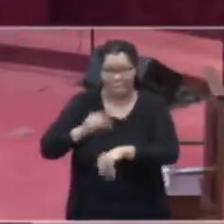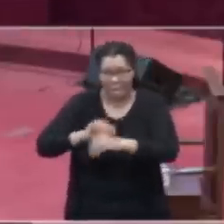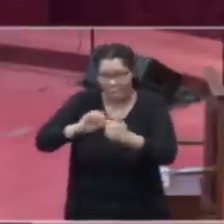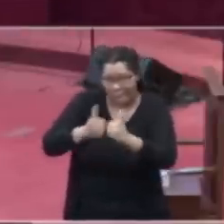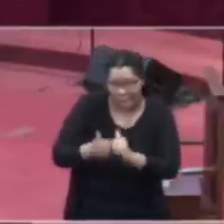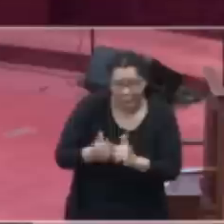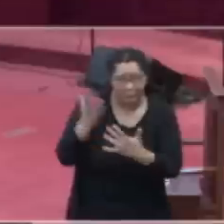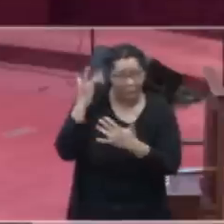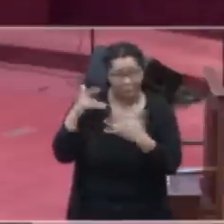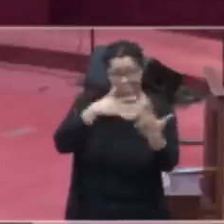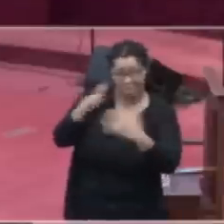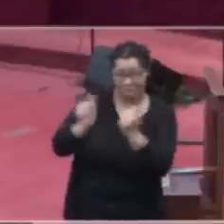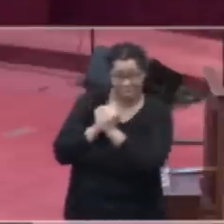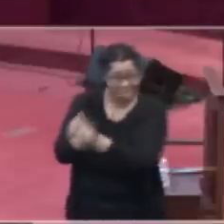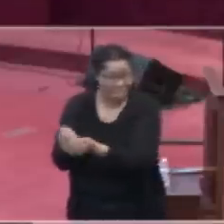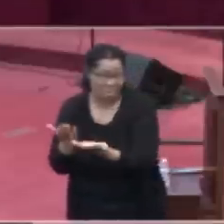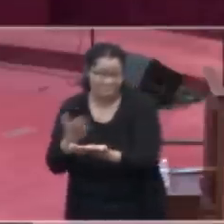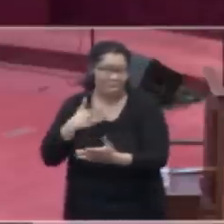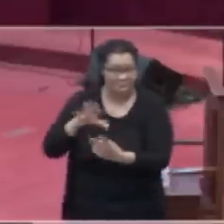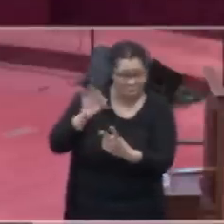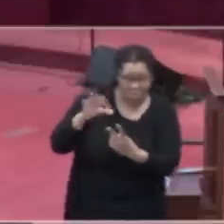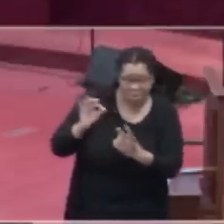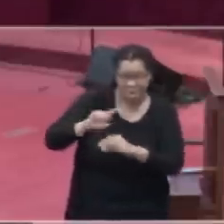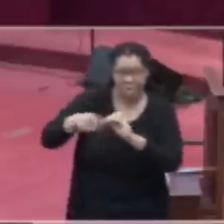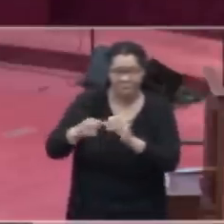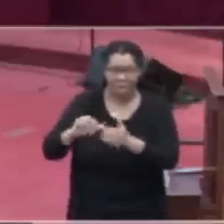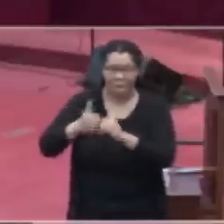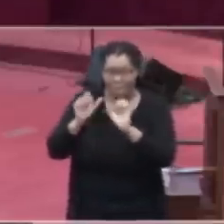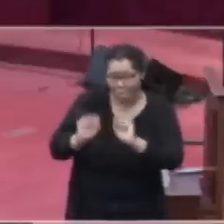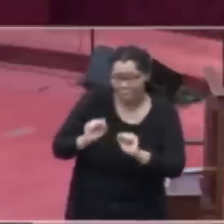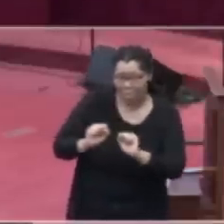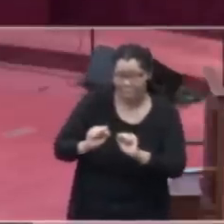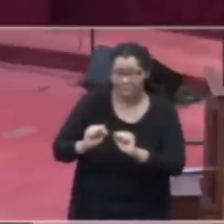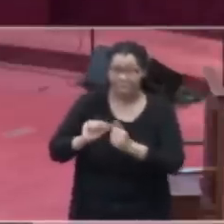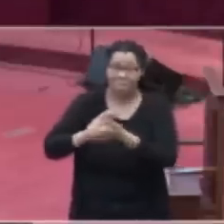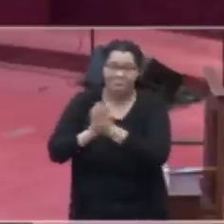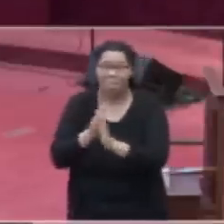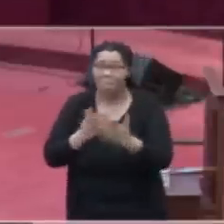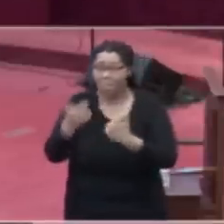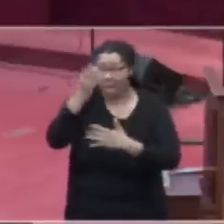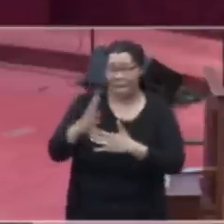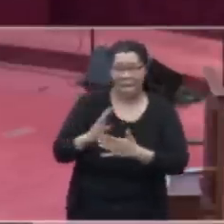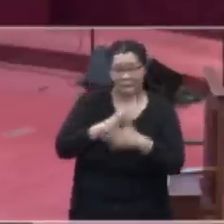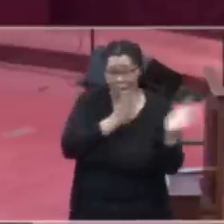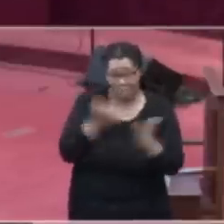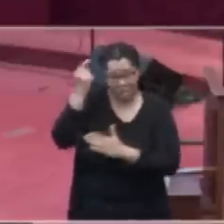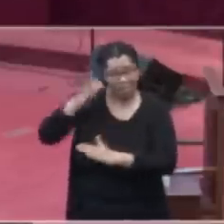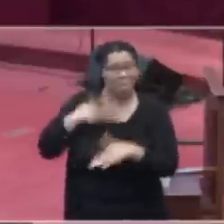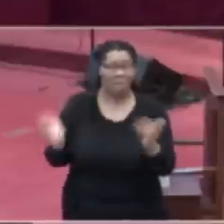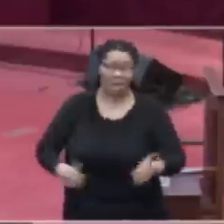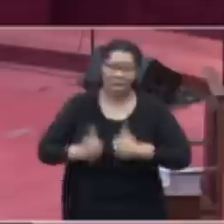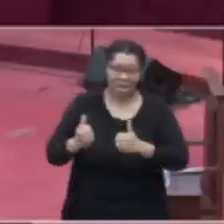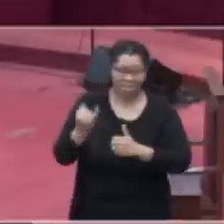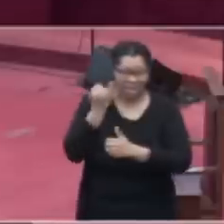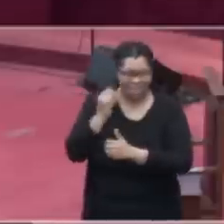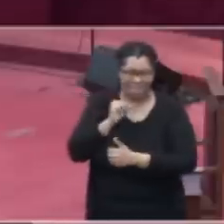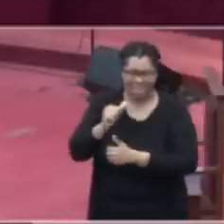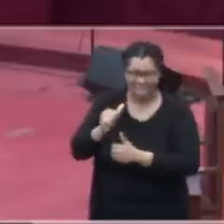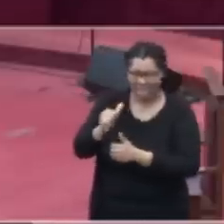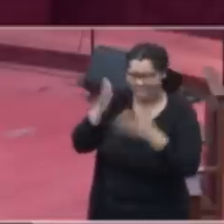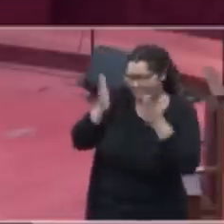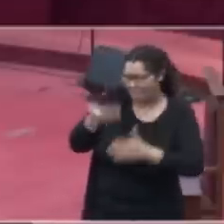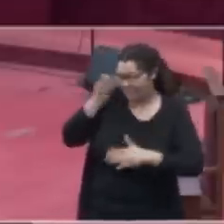spending time with them. Choices about how to become the me that God intended, and if I'm not the me that